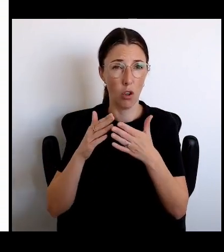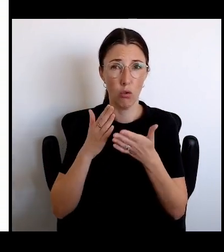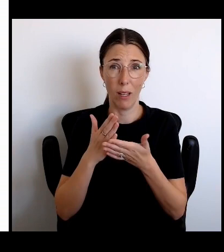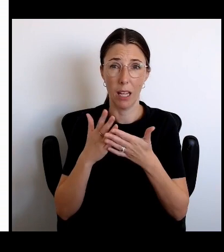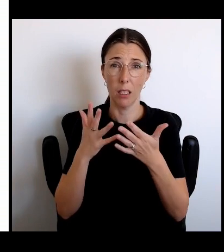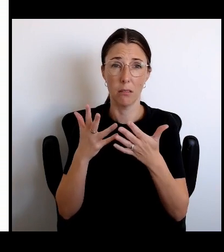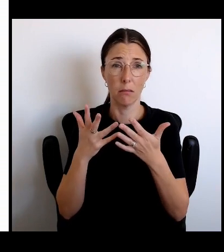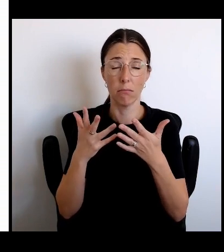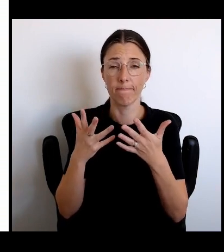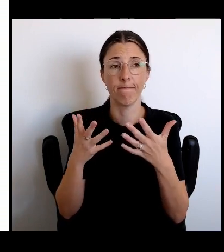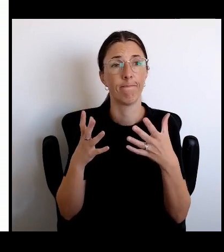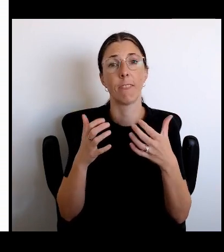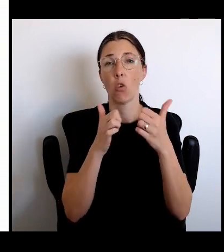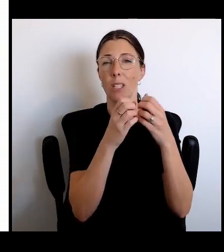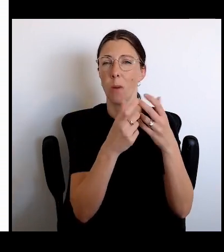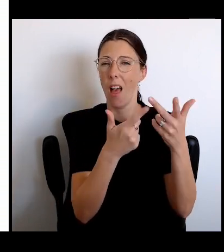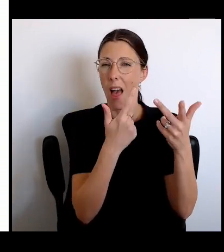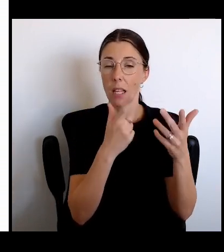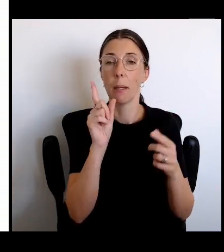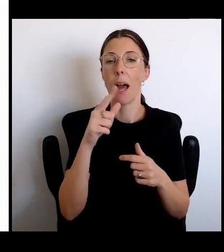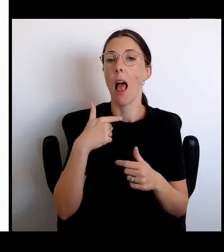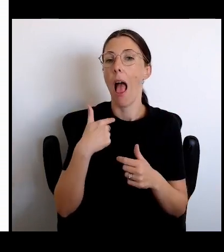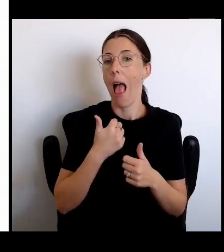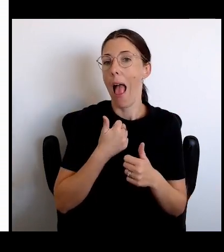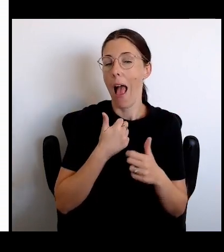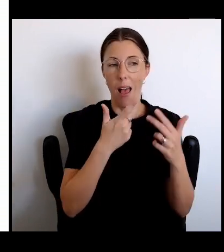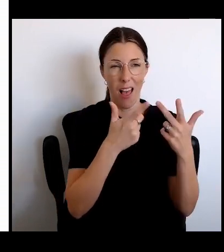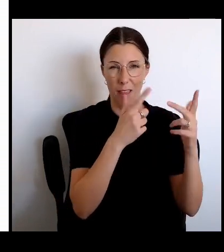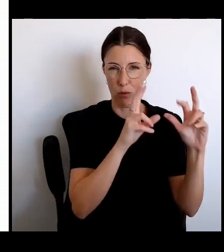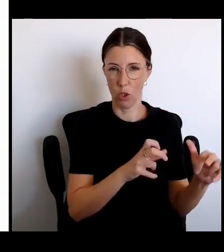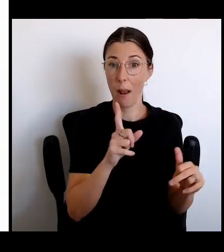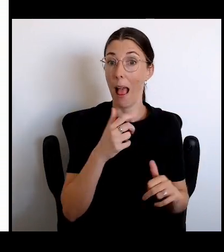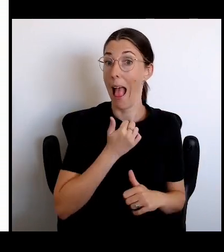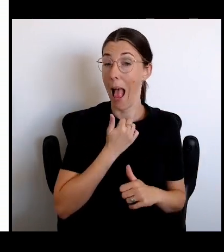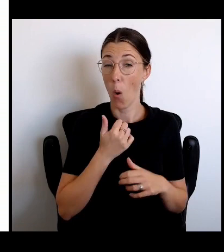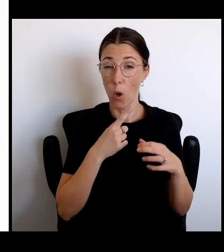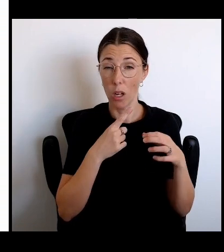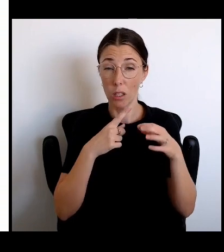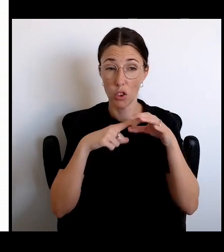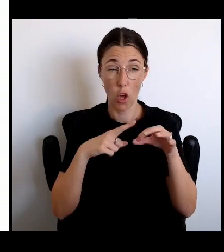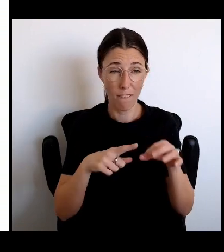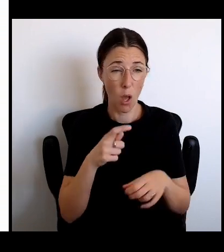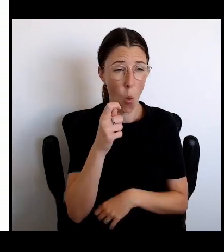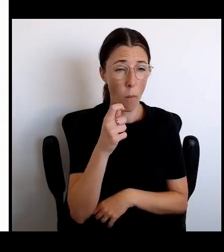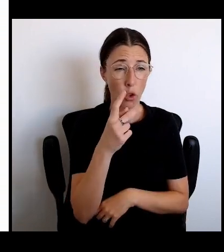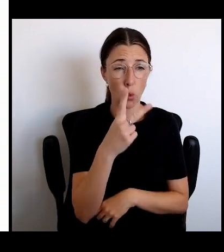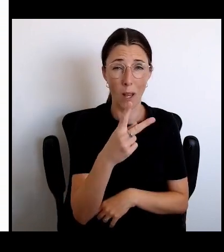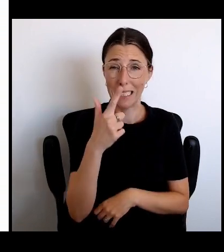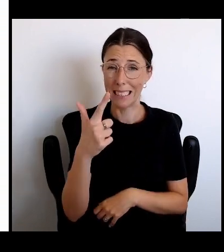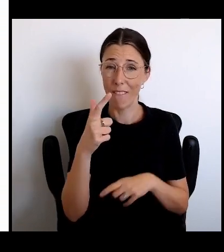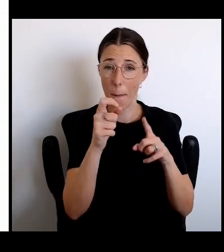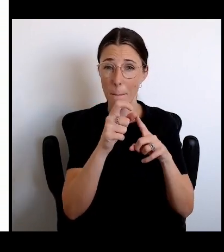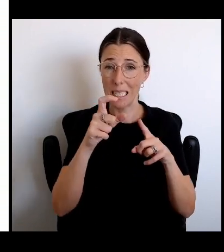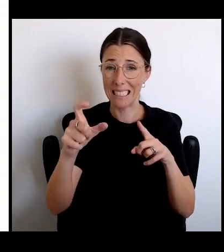done on vaping behaviour, that in our sample, in terms of ever vaping, we had almost a third, 27% of the